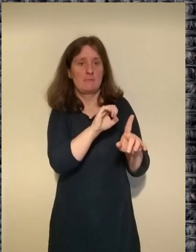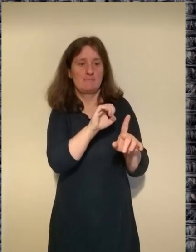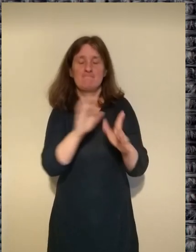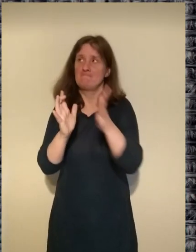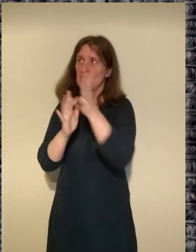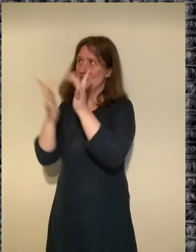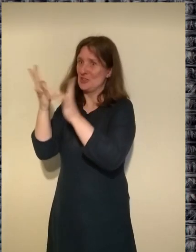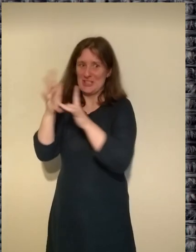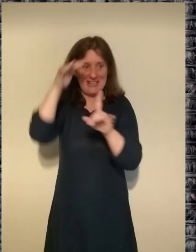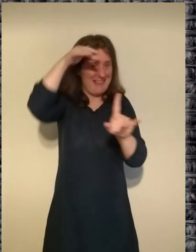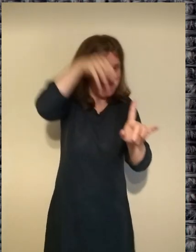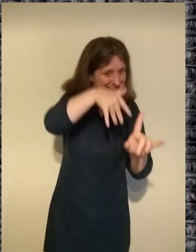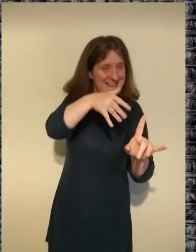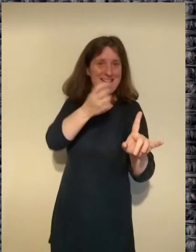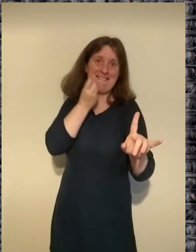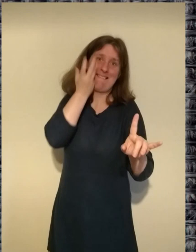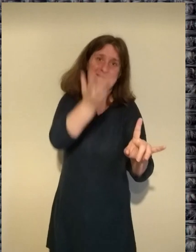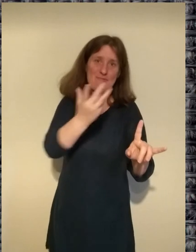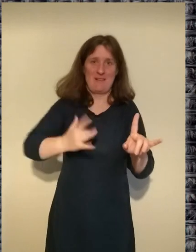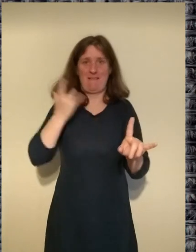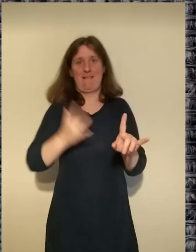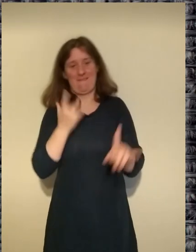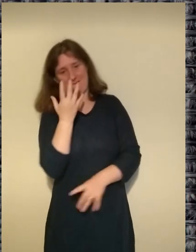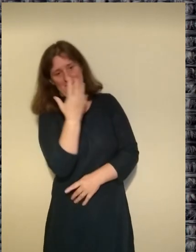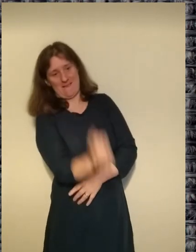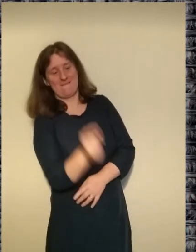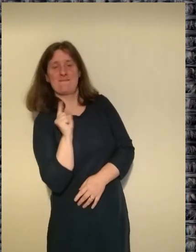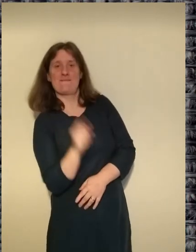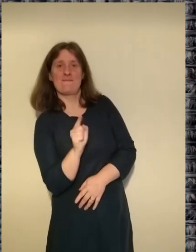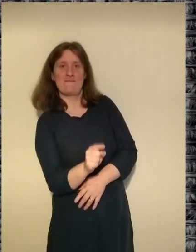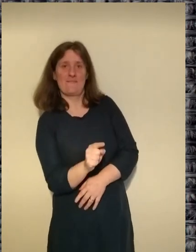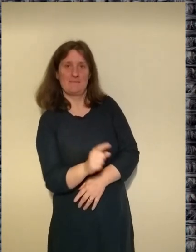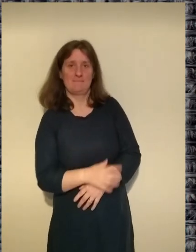Christ is present in the everyday.